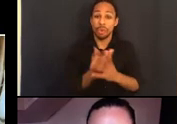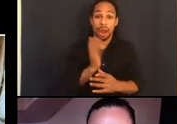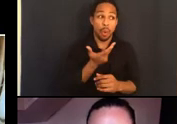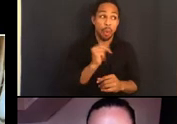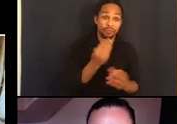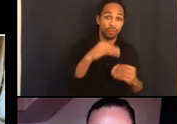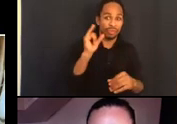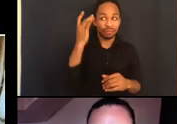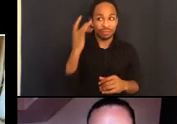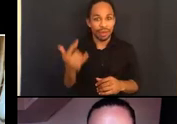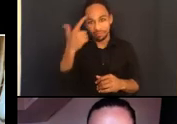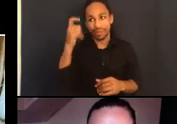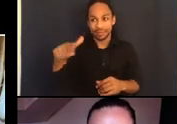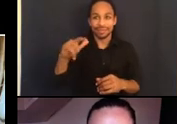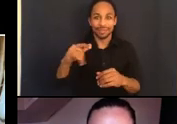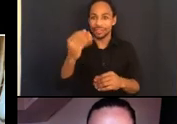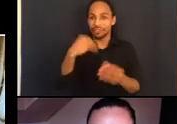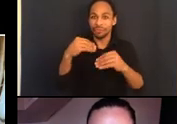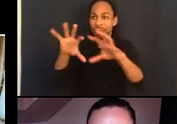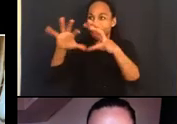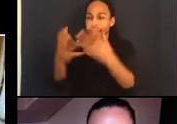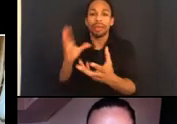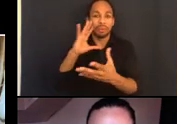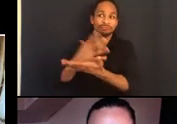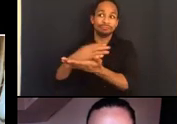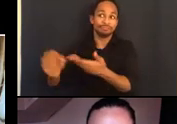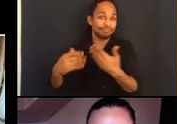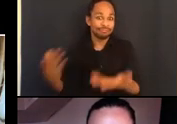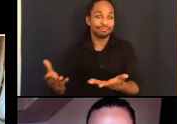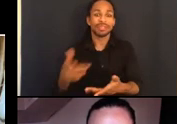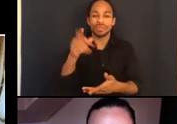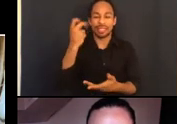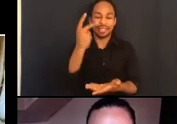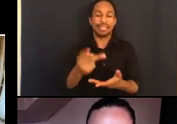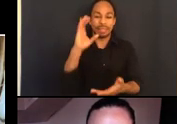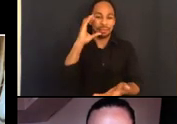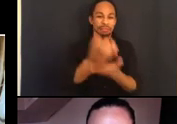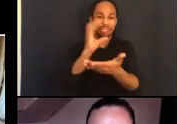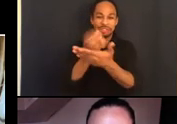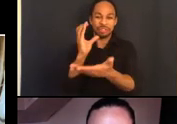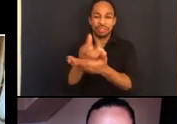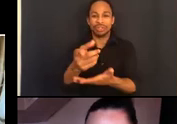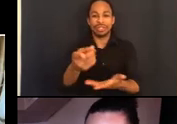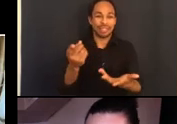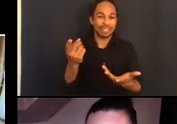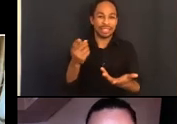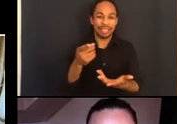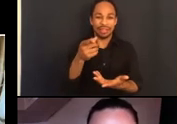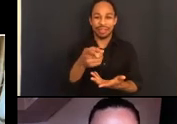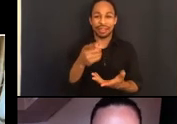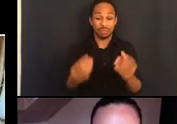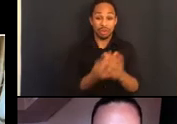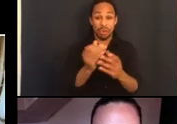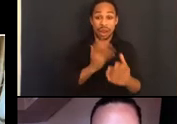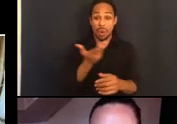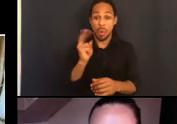of my father in the center of his 3 sisters, the corn, beans, and squash. And this is just from 2 days ago, that we're growing our own